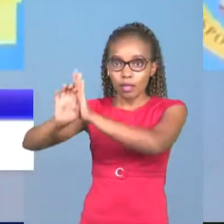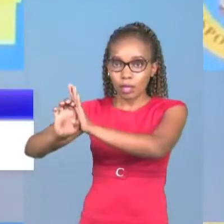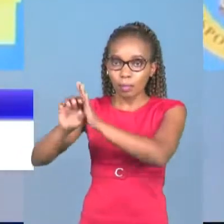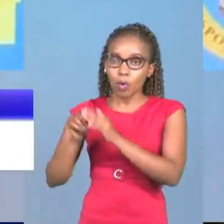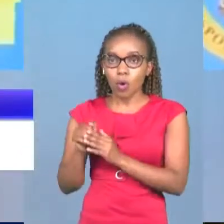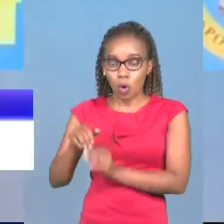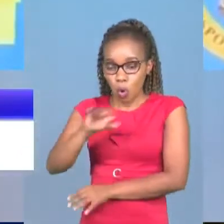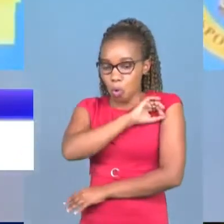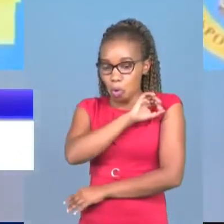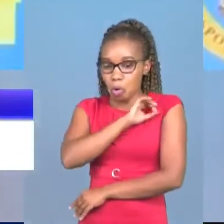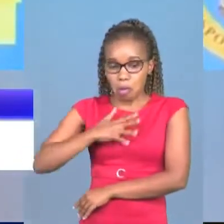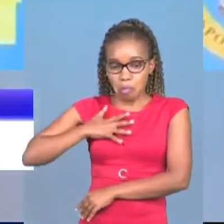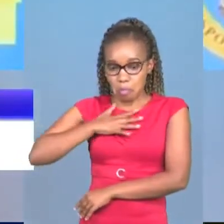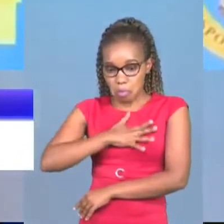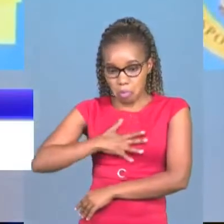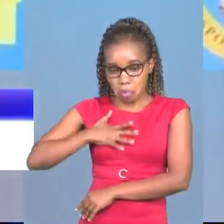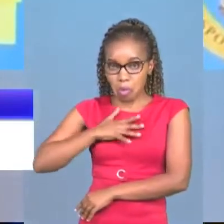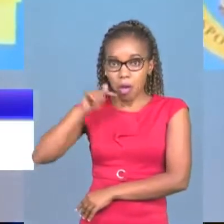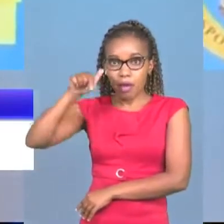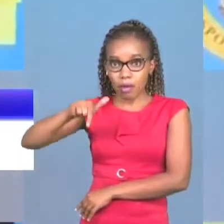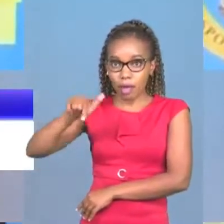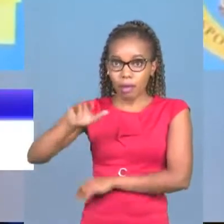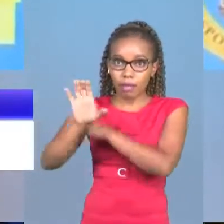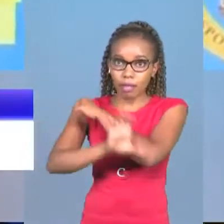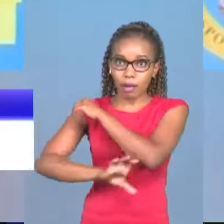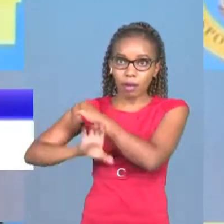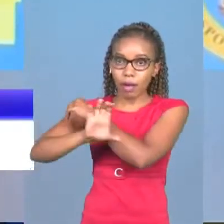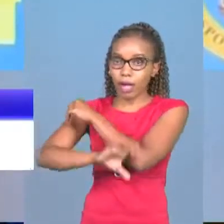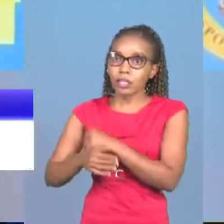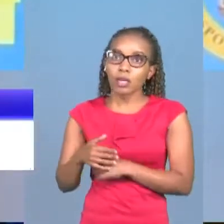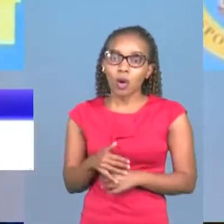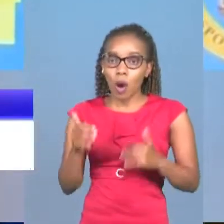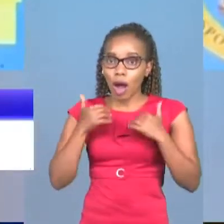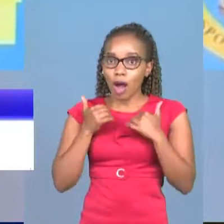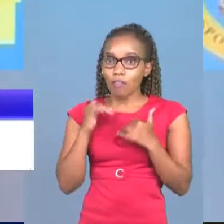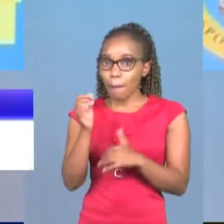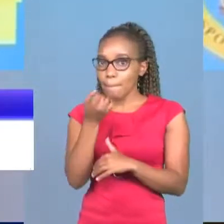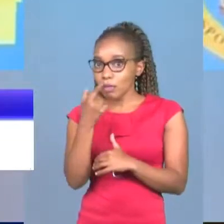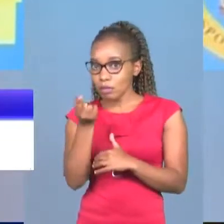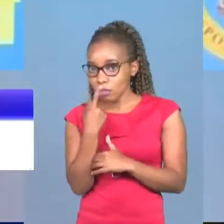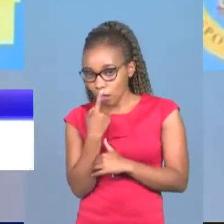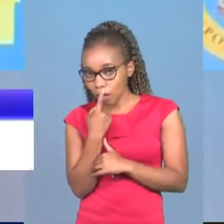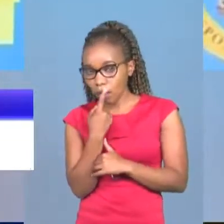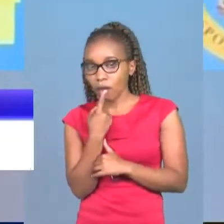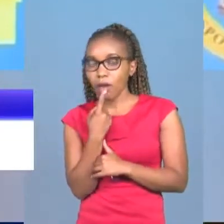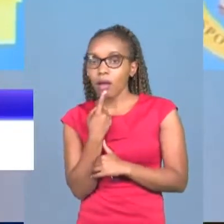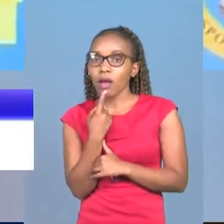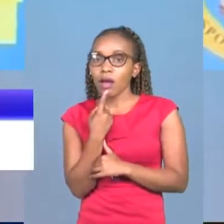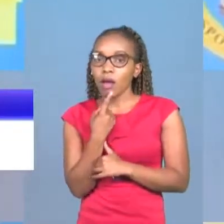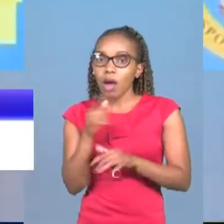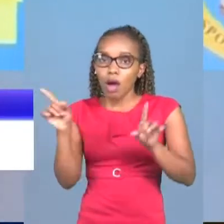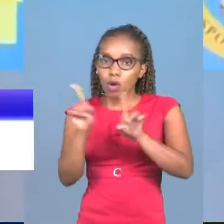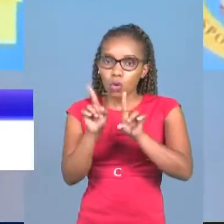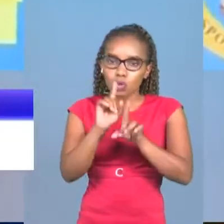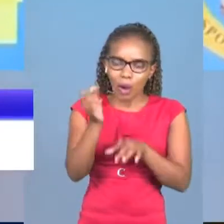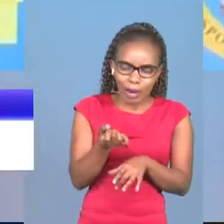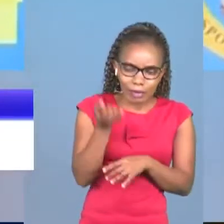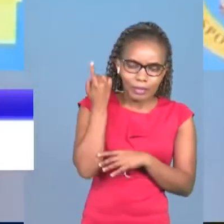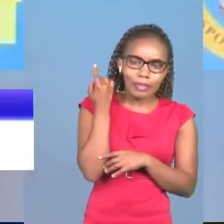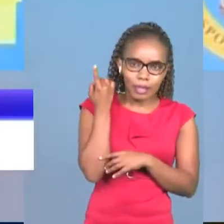scientists here in the country, to not only come up with a vaccine, but also on establishing